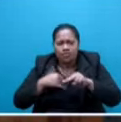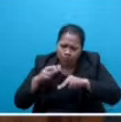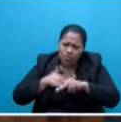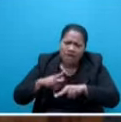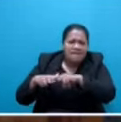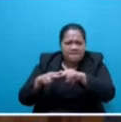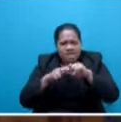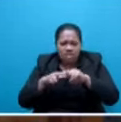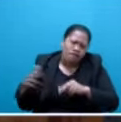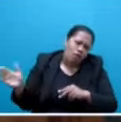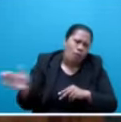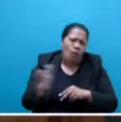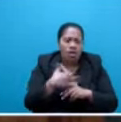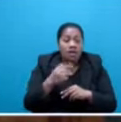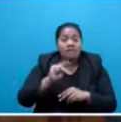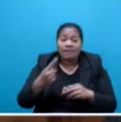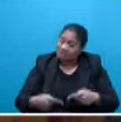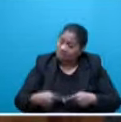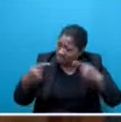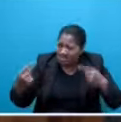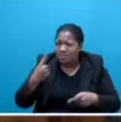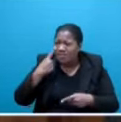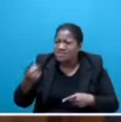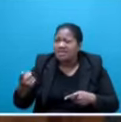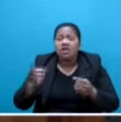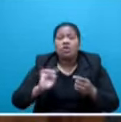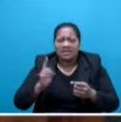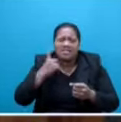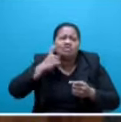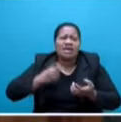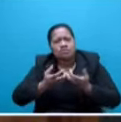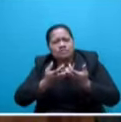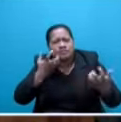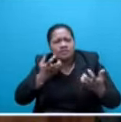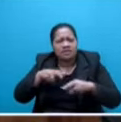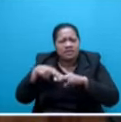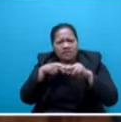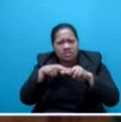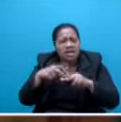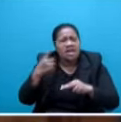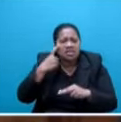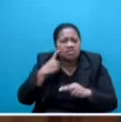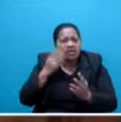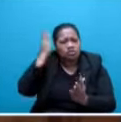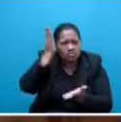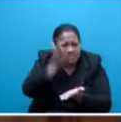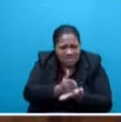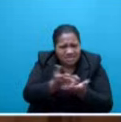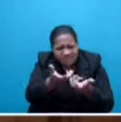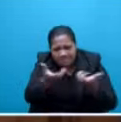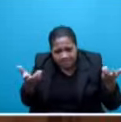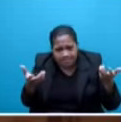see the regulatory vision to divide Fiji. This side of the House believes in united we stand, while on the